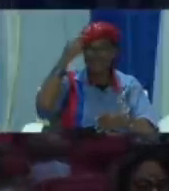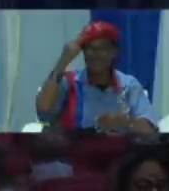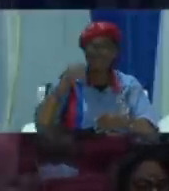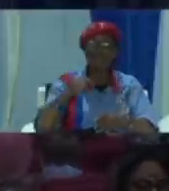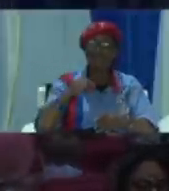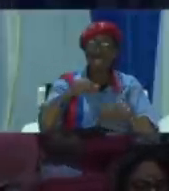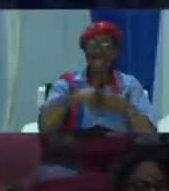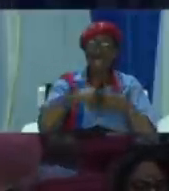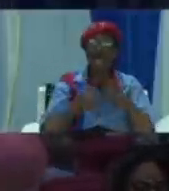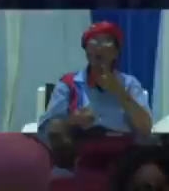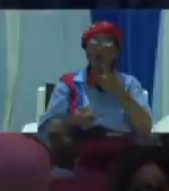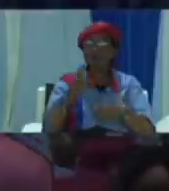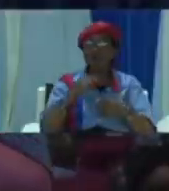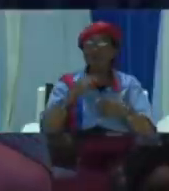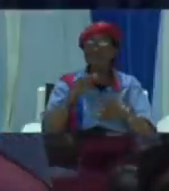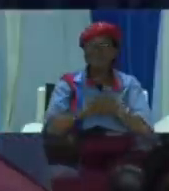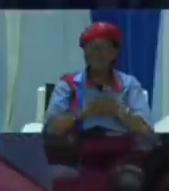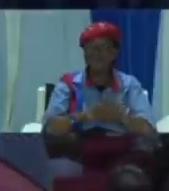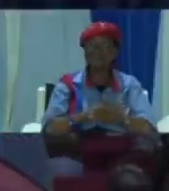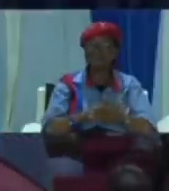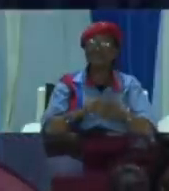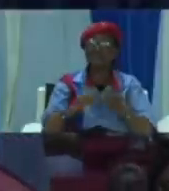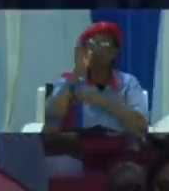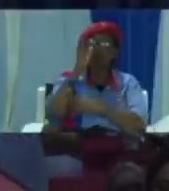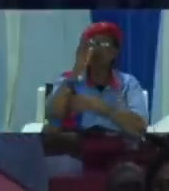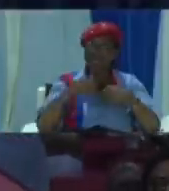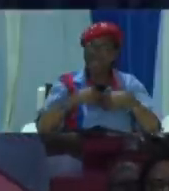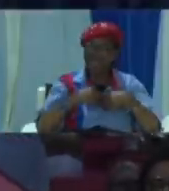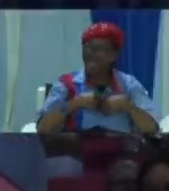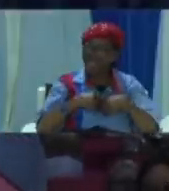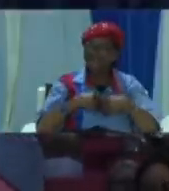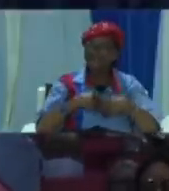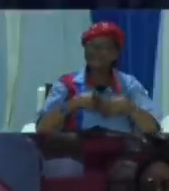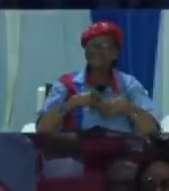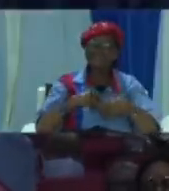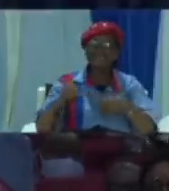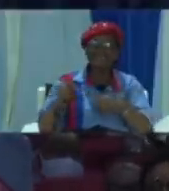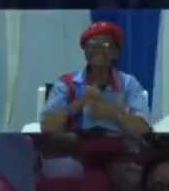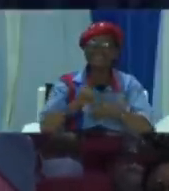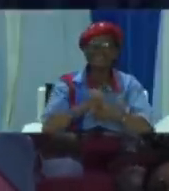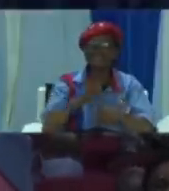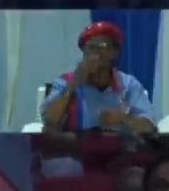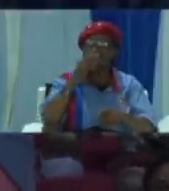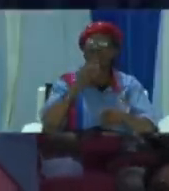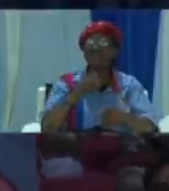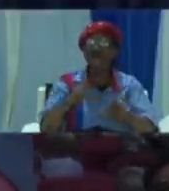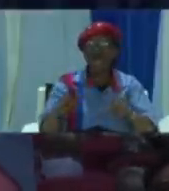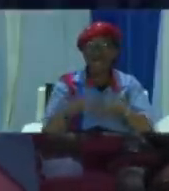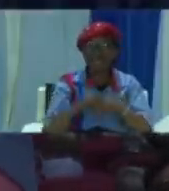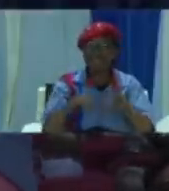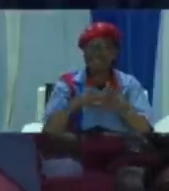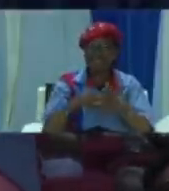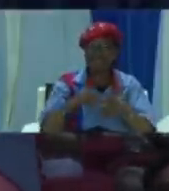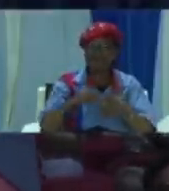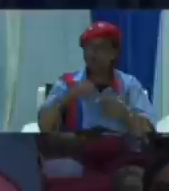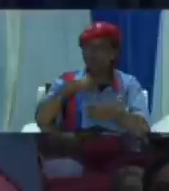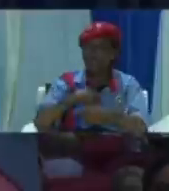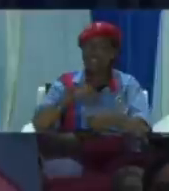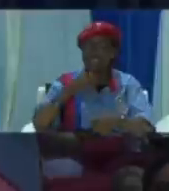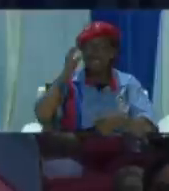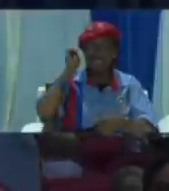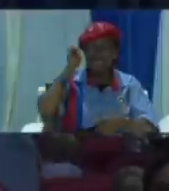how come God has dealt like this with me? He asked me to tell you